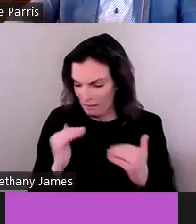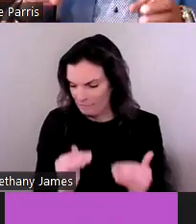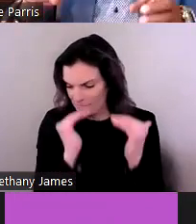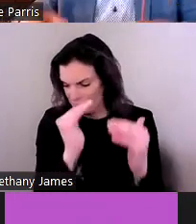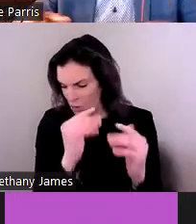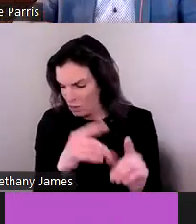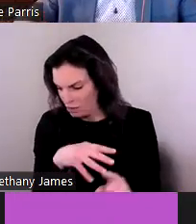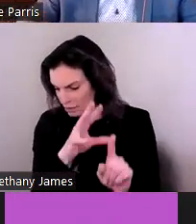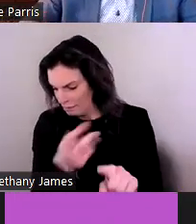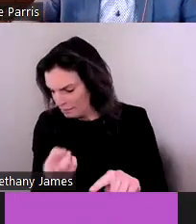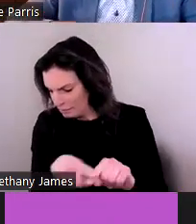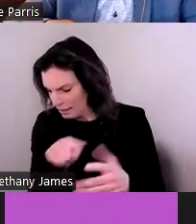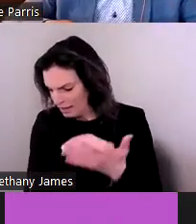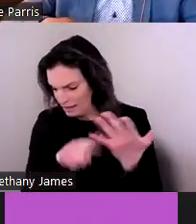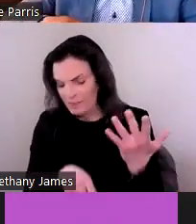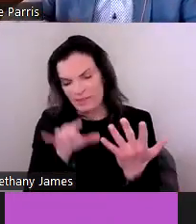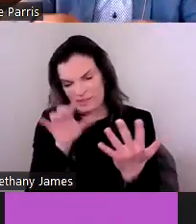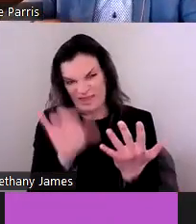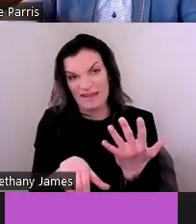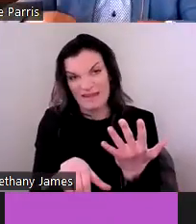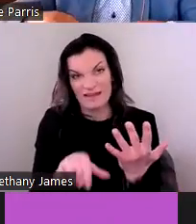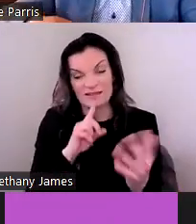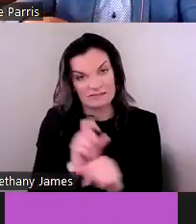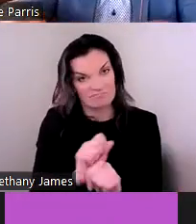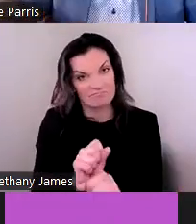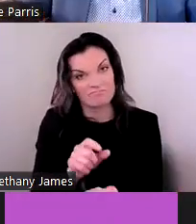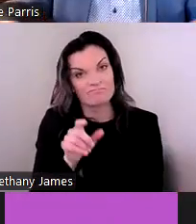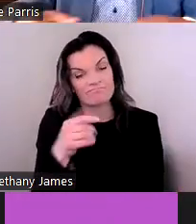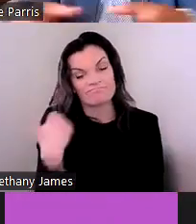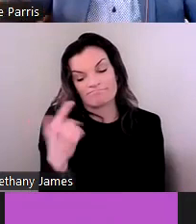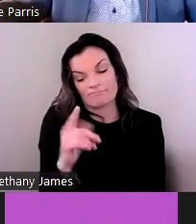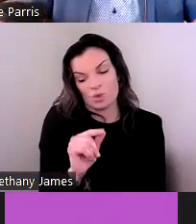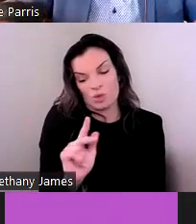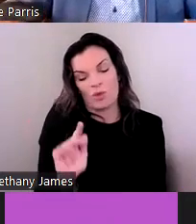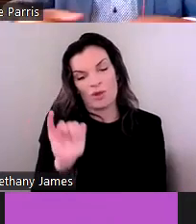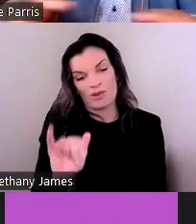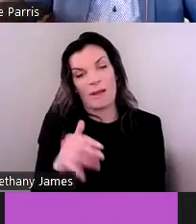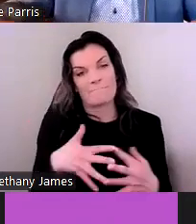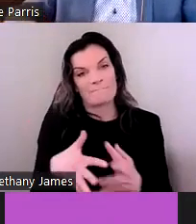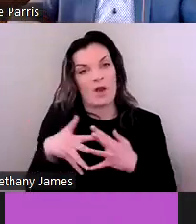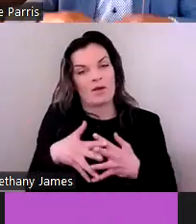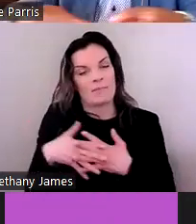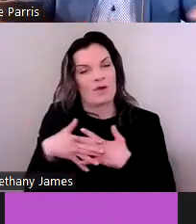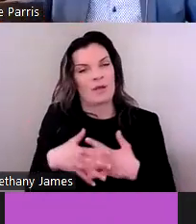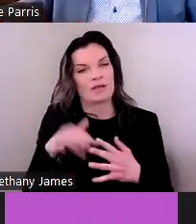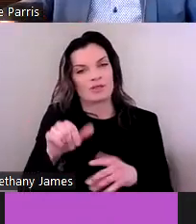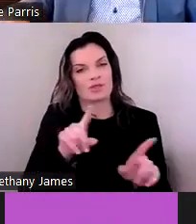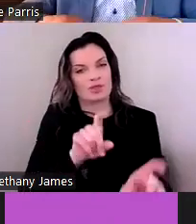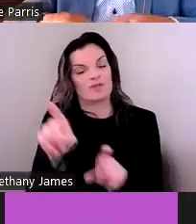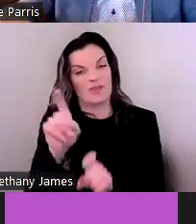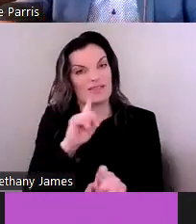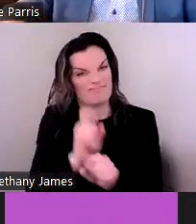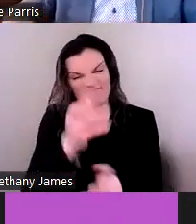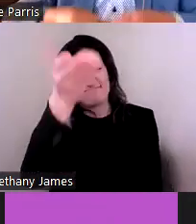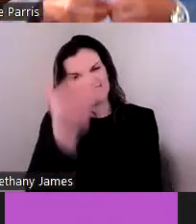nature. So yes, this is something that the 2023 American survey shows broadly that many